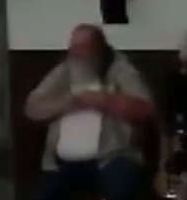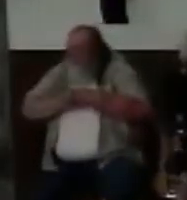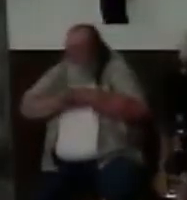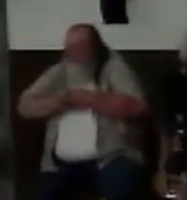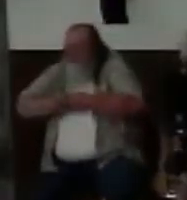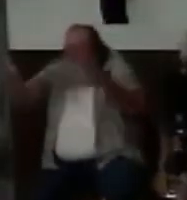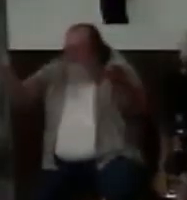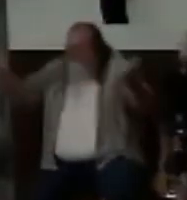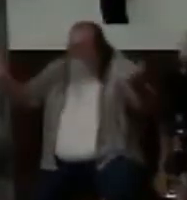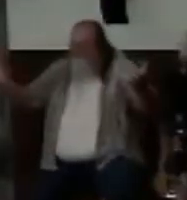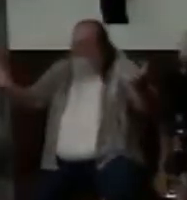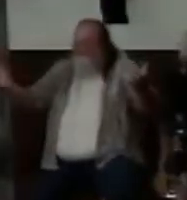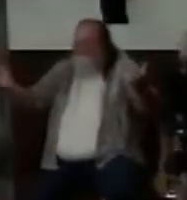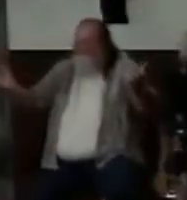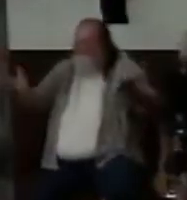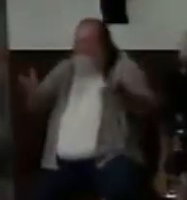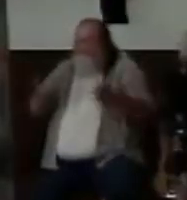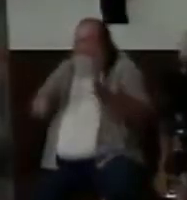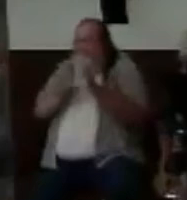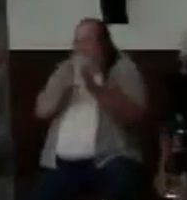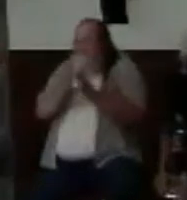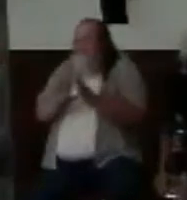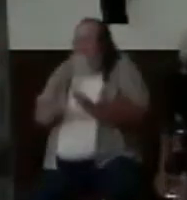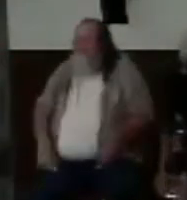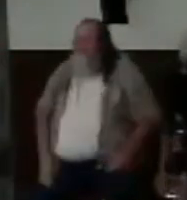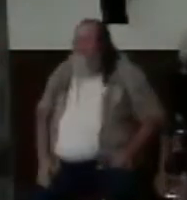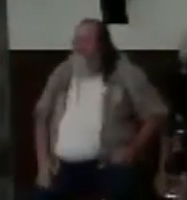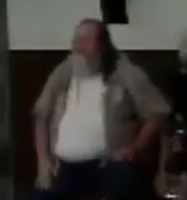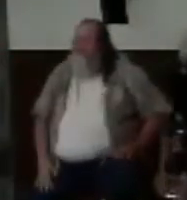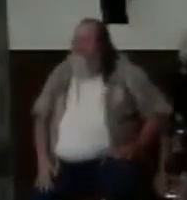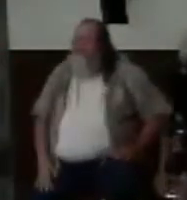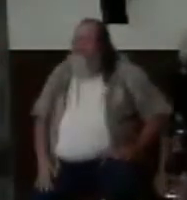So why did I open with Zechariah?